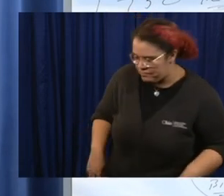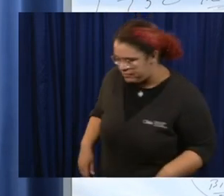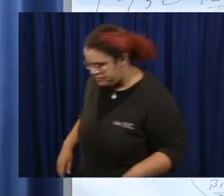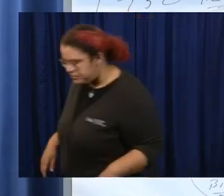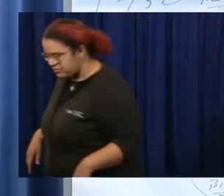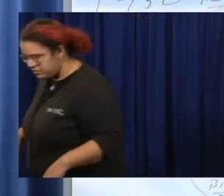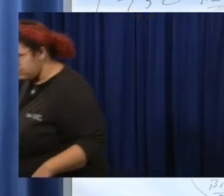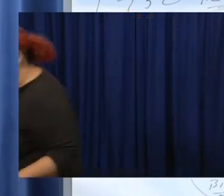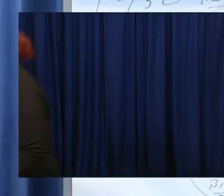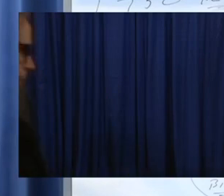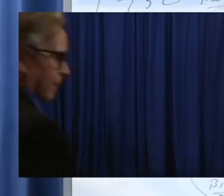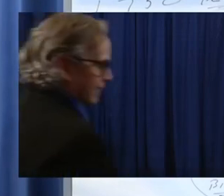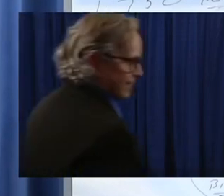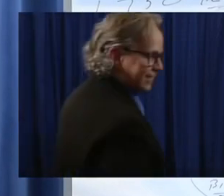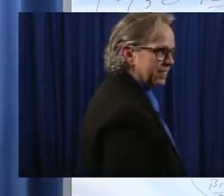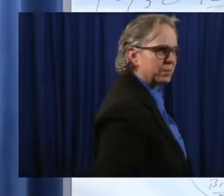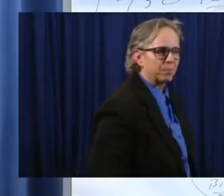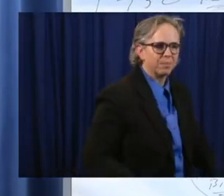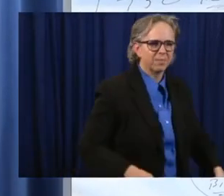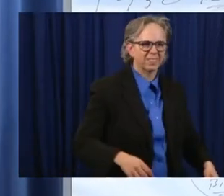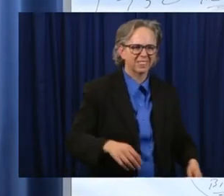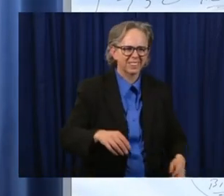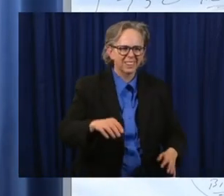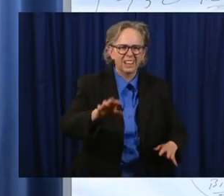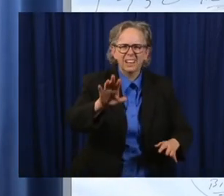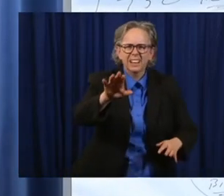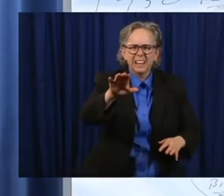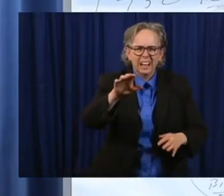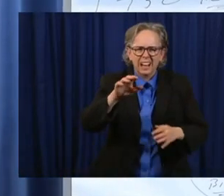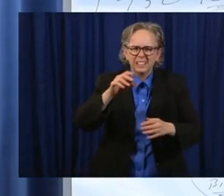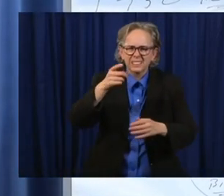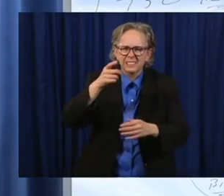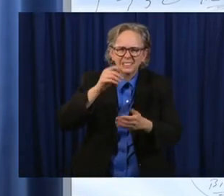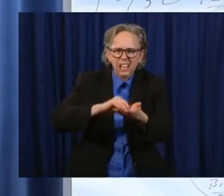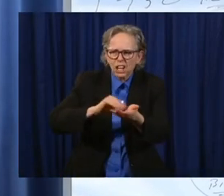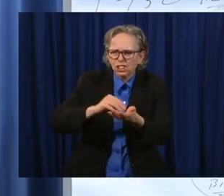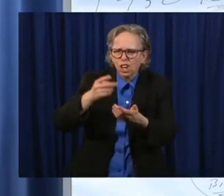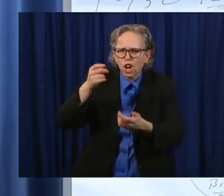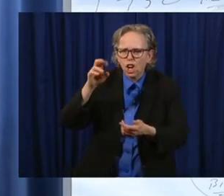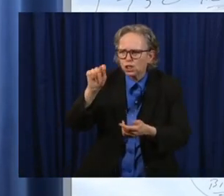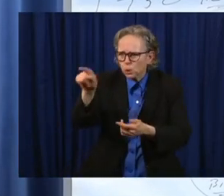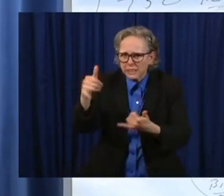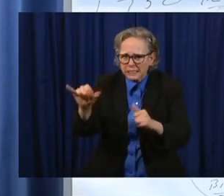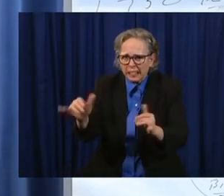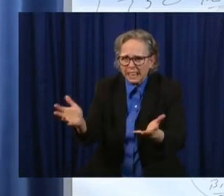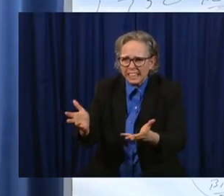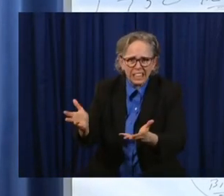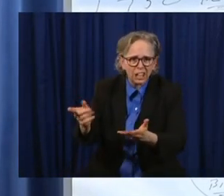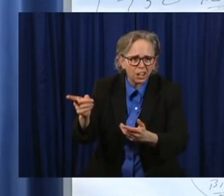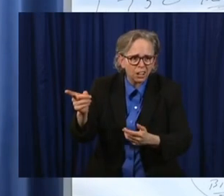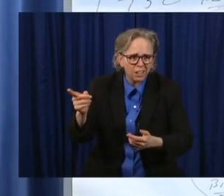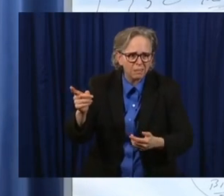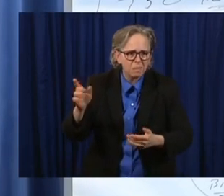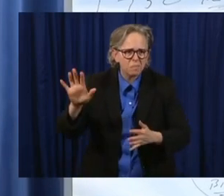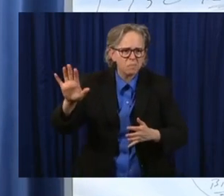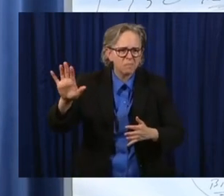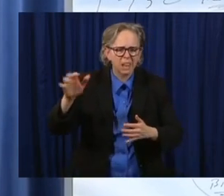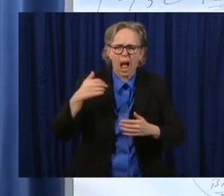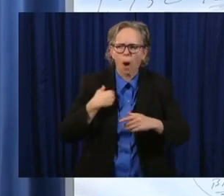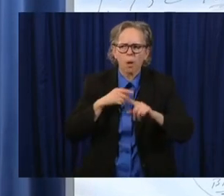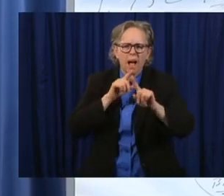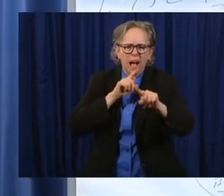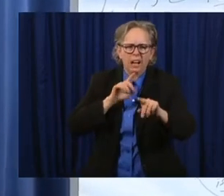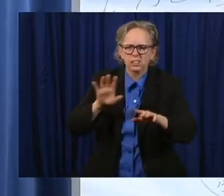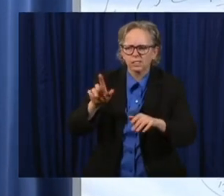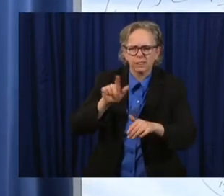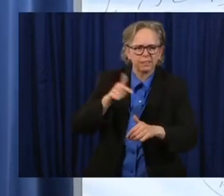Let me see if Dr. Hurst is still on. Is Dr. Hurst still available, Eric? And let me start answering it. I don't know the